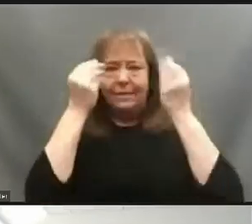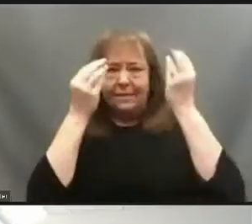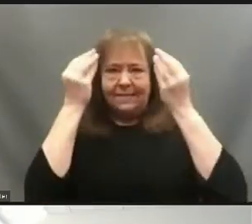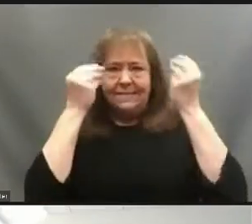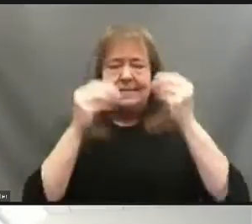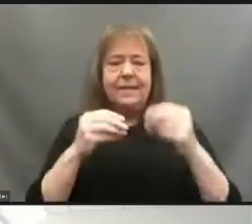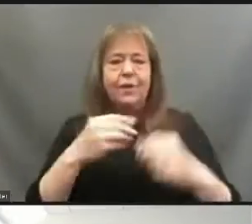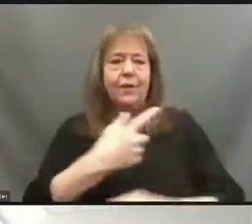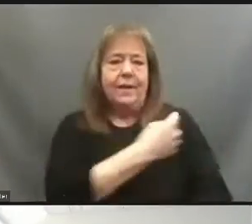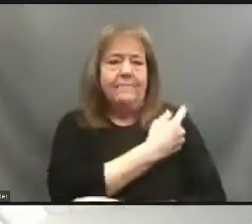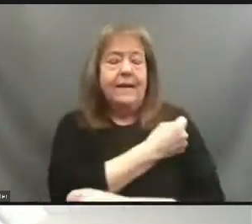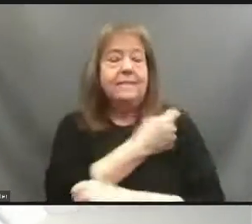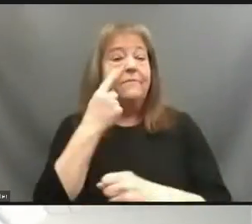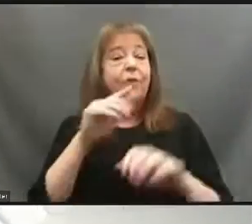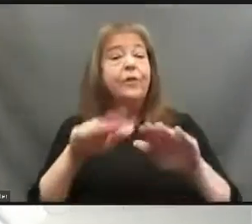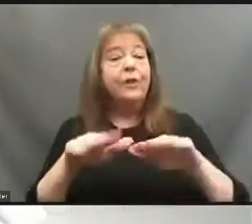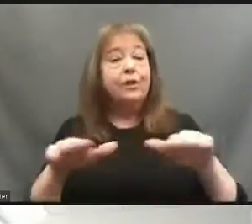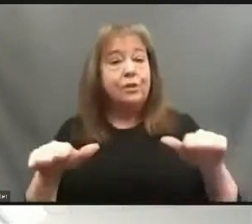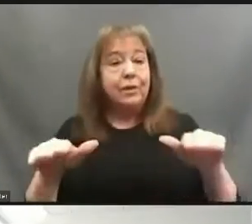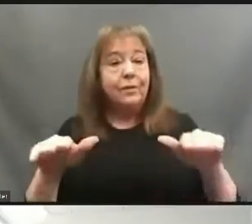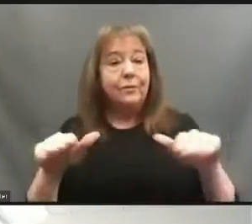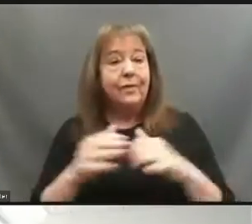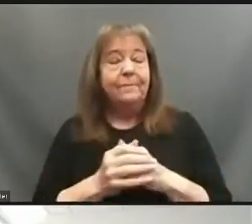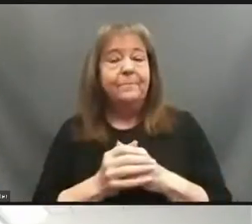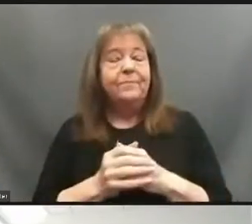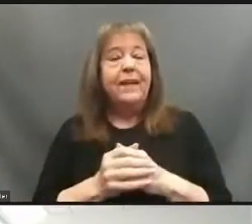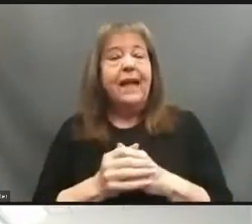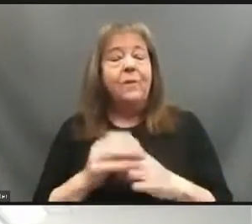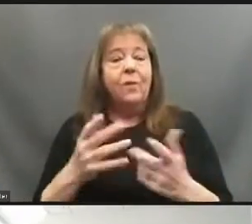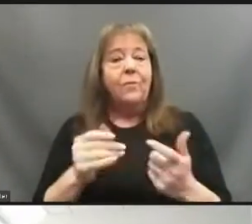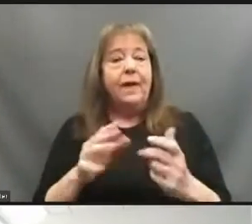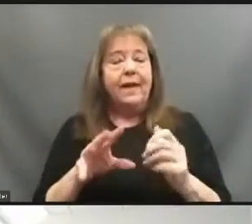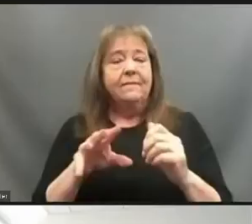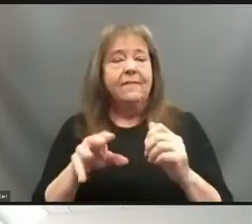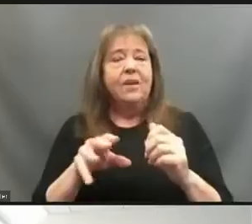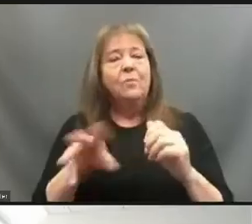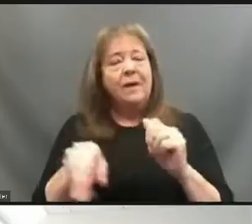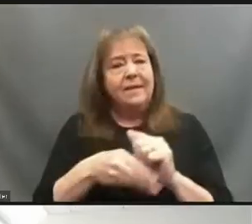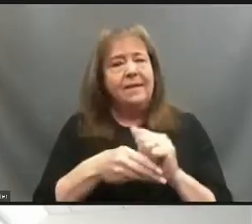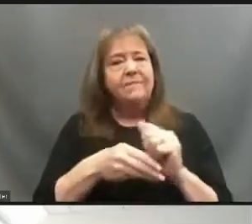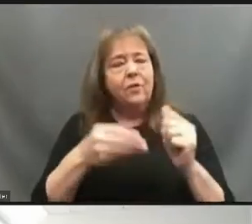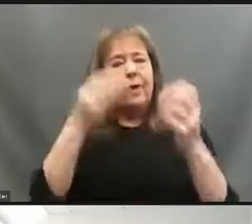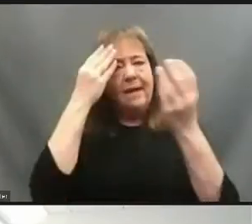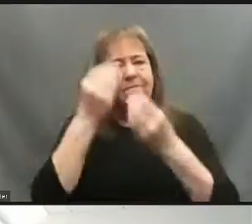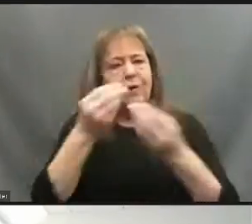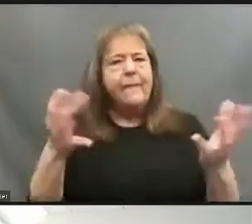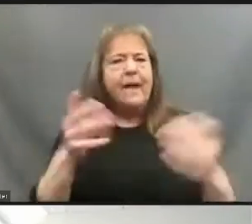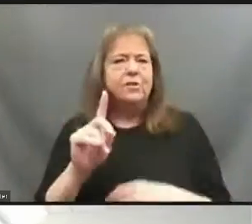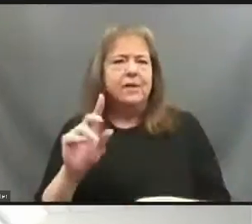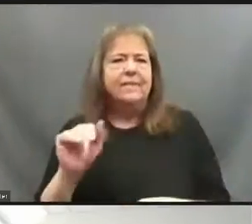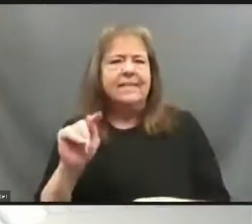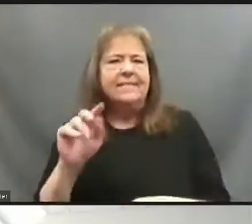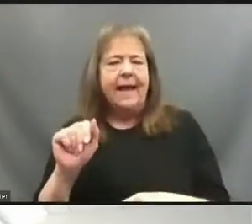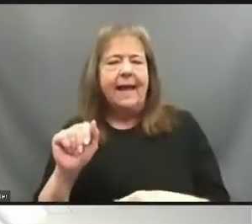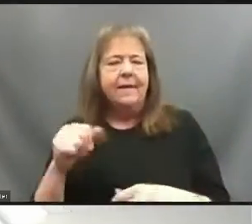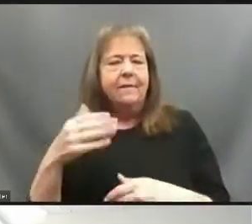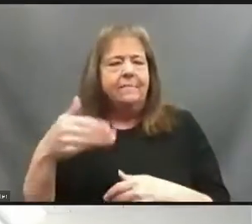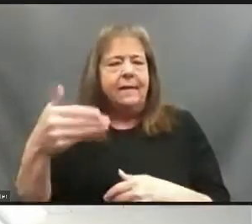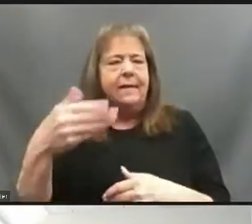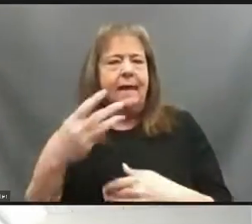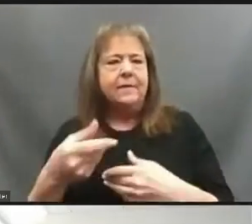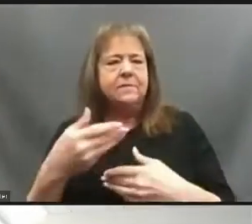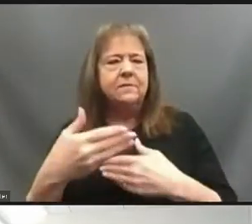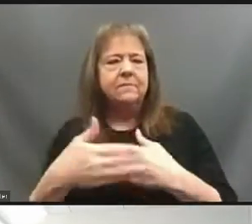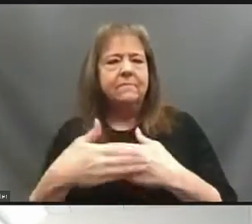children, and specifically when we get the additional data that's coming out over the course of the next few weeks. So we'll be keeping an eye